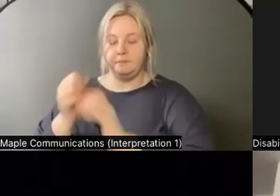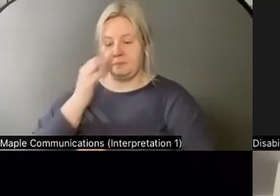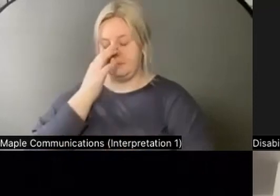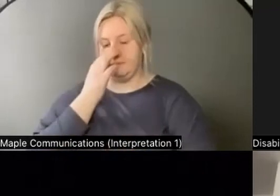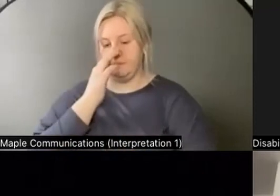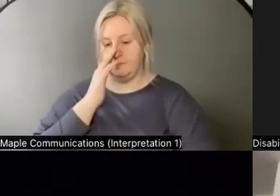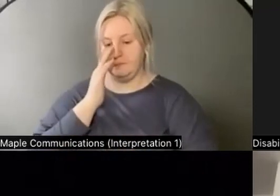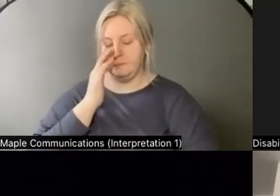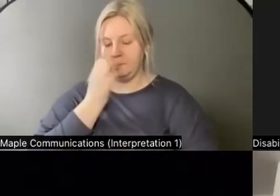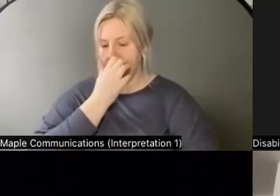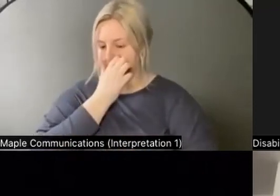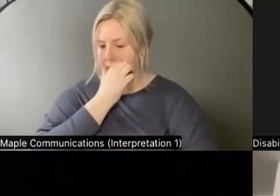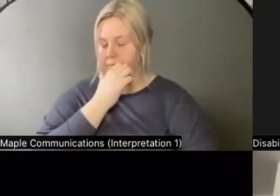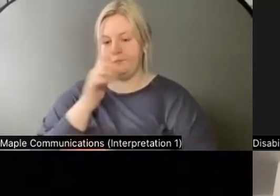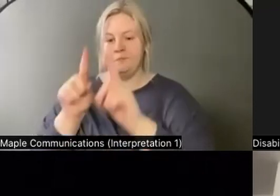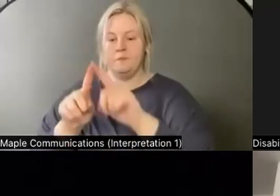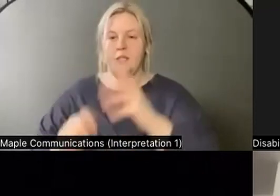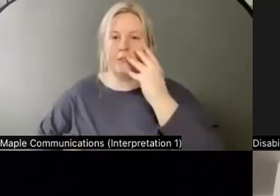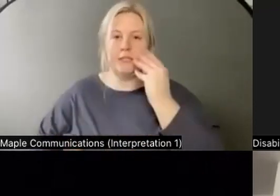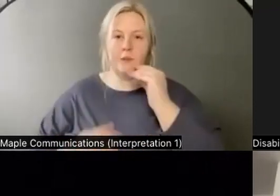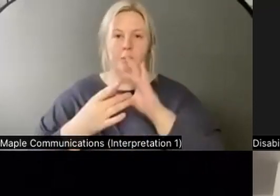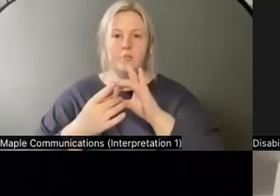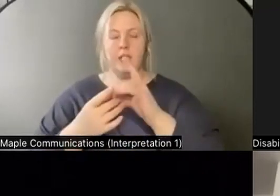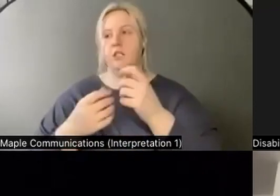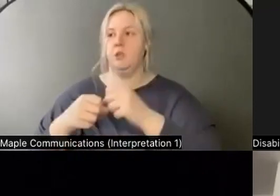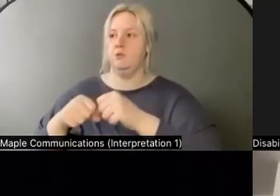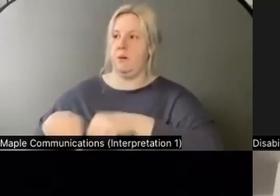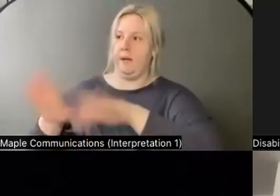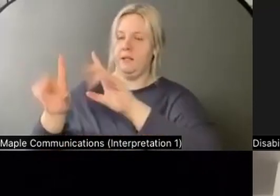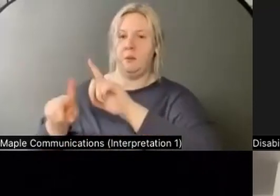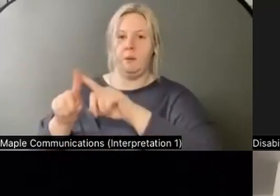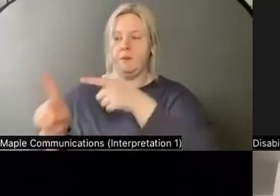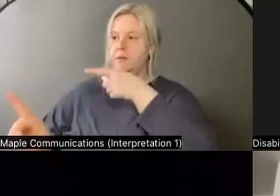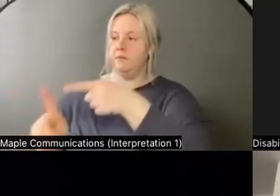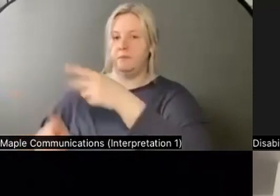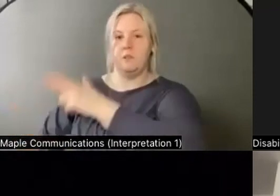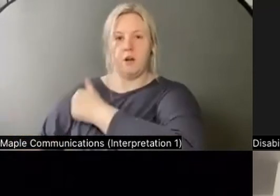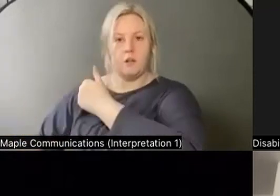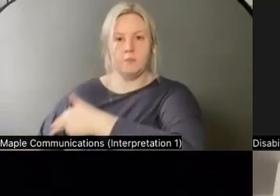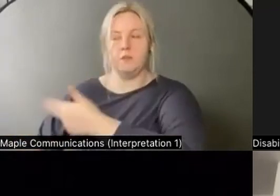of abandonment that are existing in those spaces. And